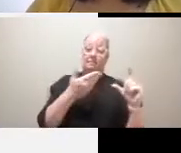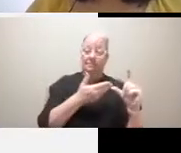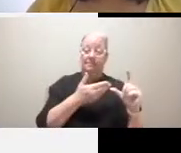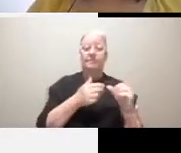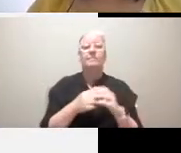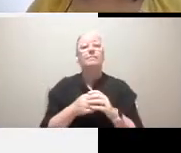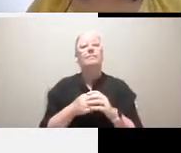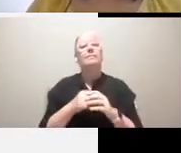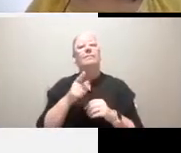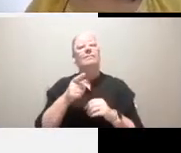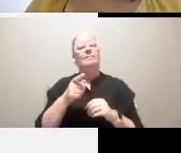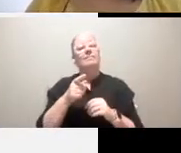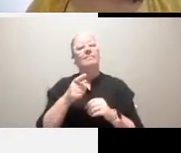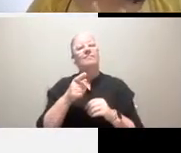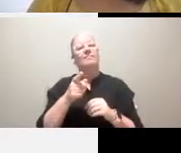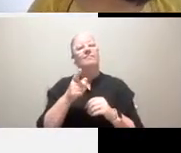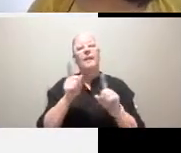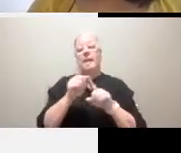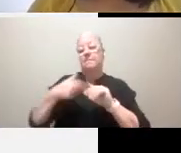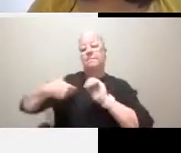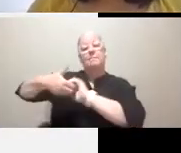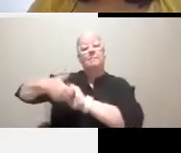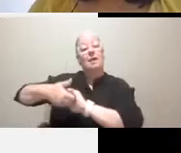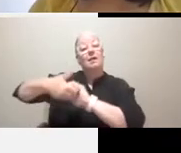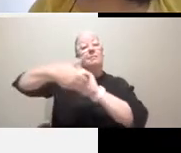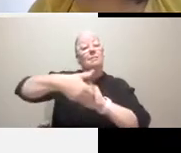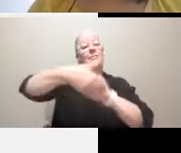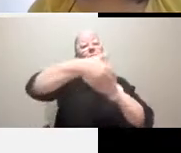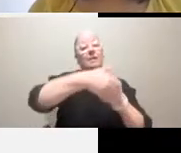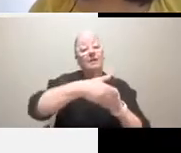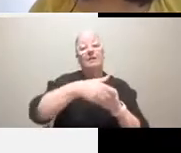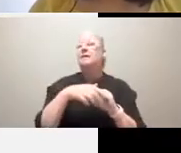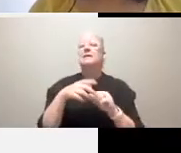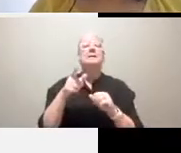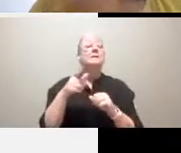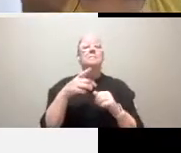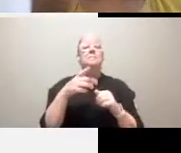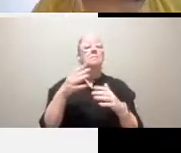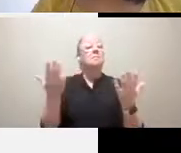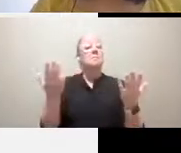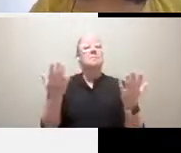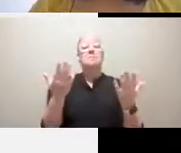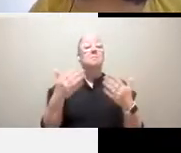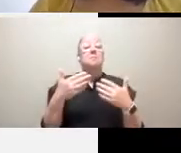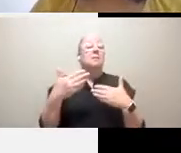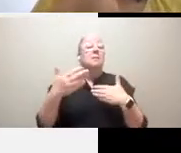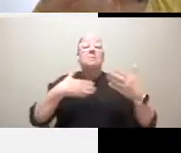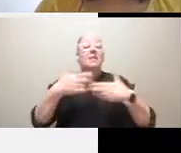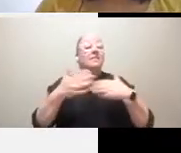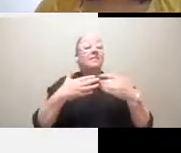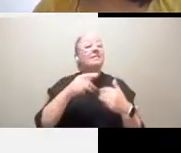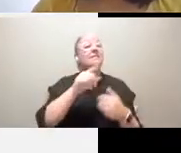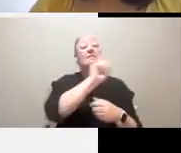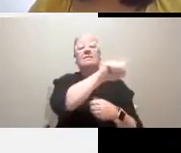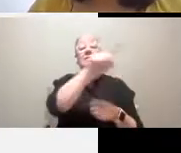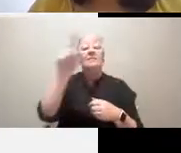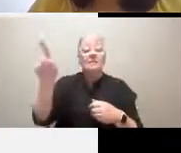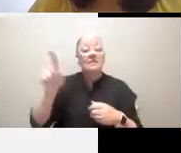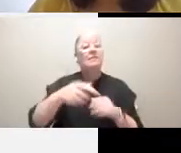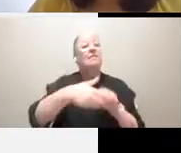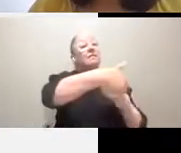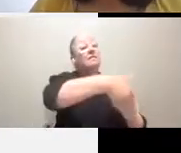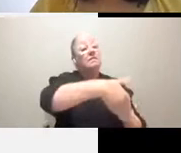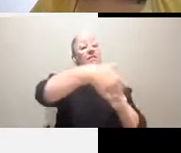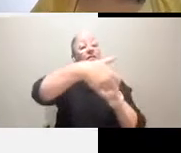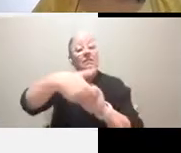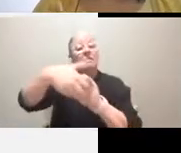due diligence, when we are partnering with any organization or hospital, we go through lots of processes. We also see whether they have